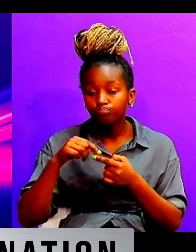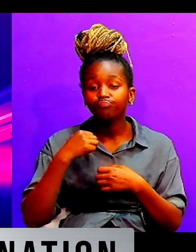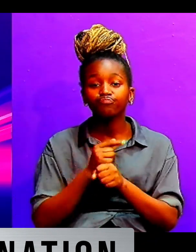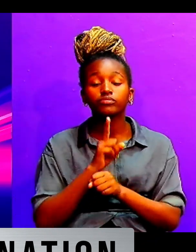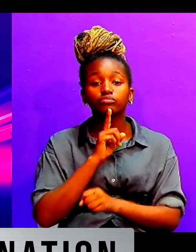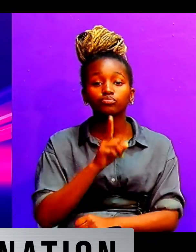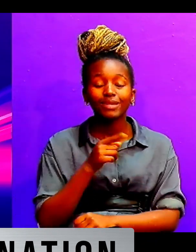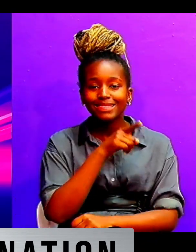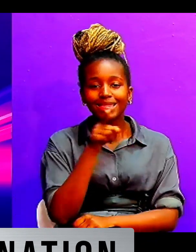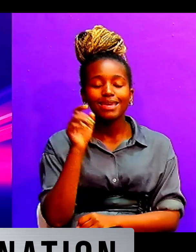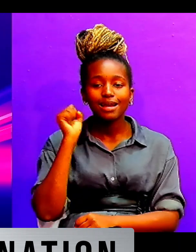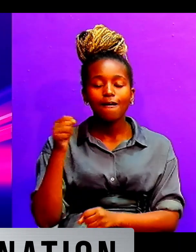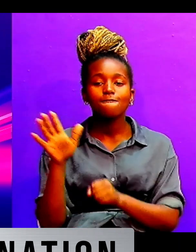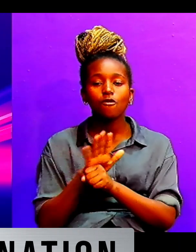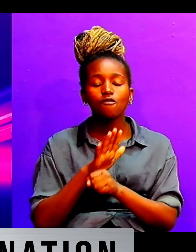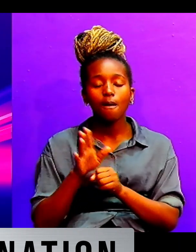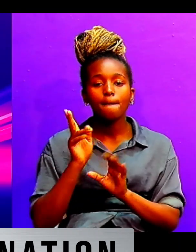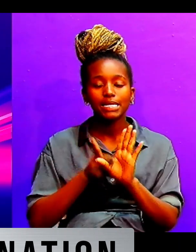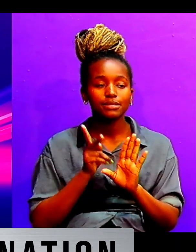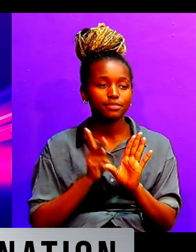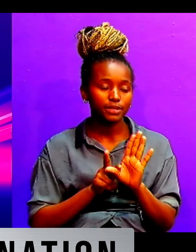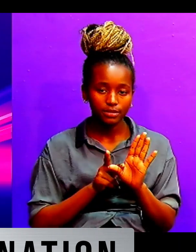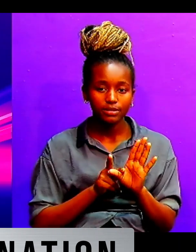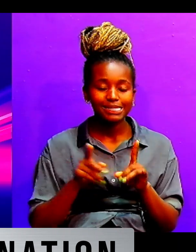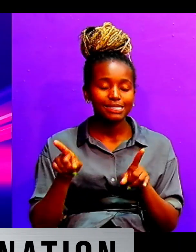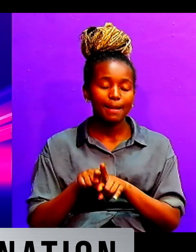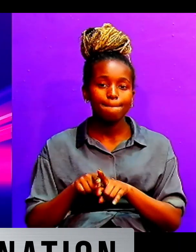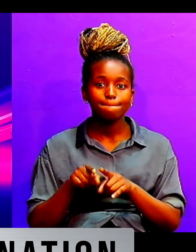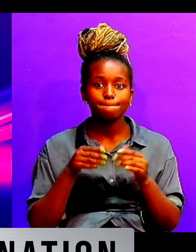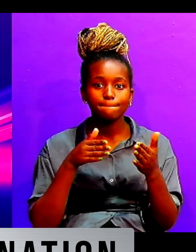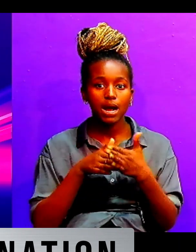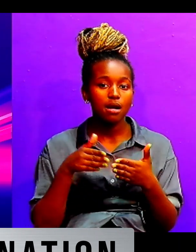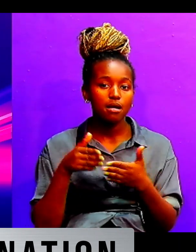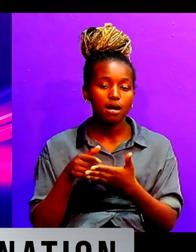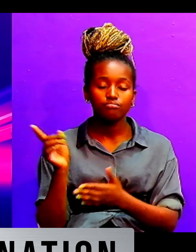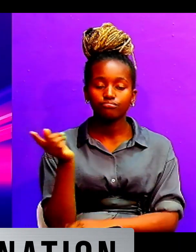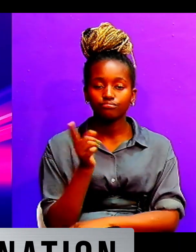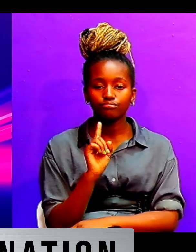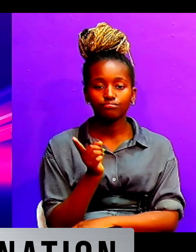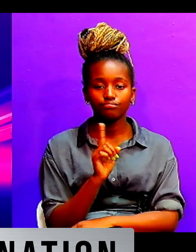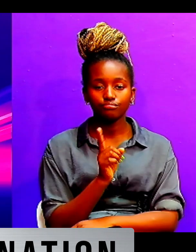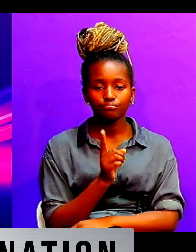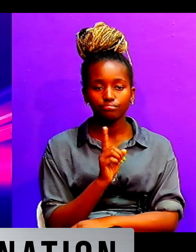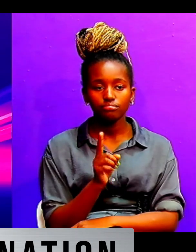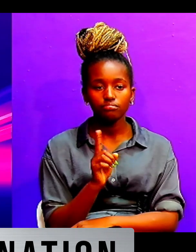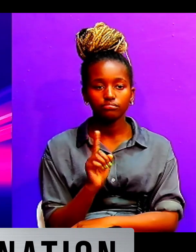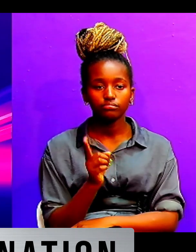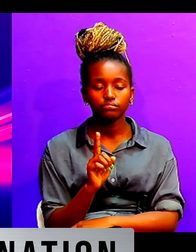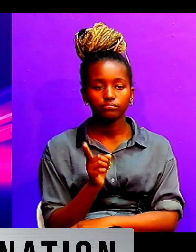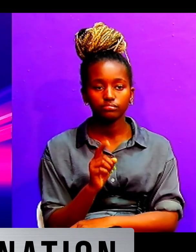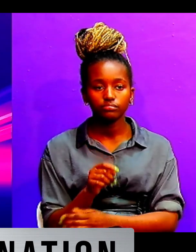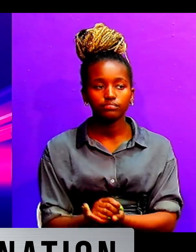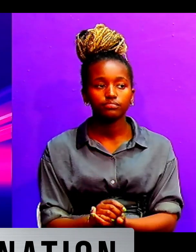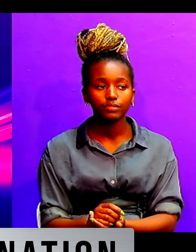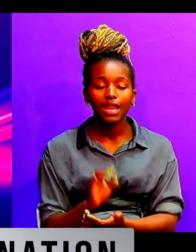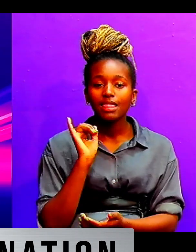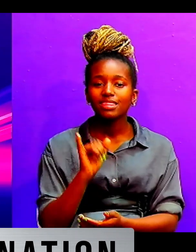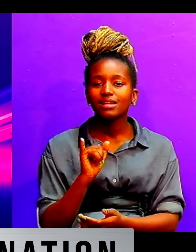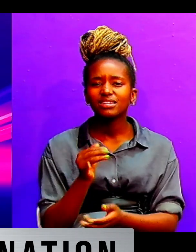to participate fully Right. with no barriers that locks them out. I'm And this one can be done